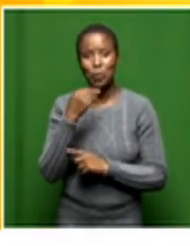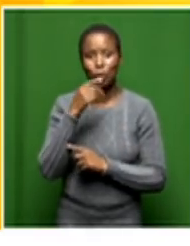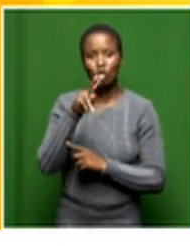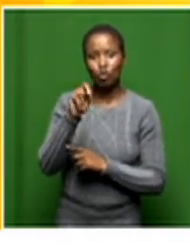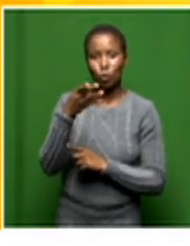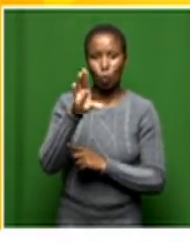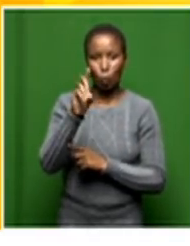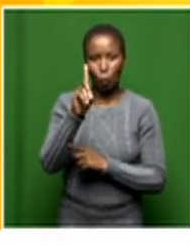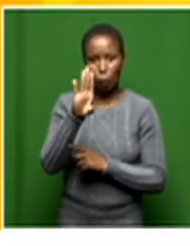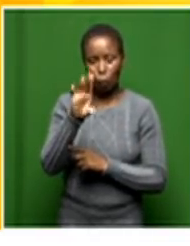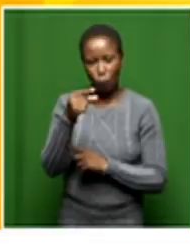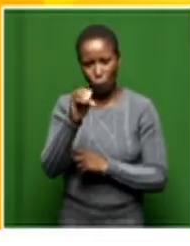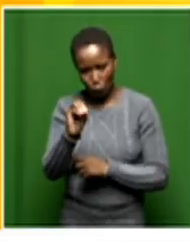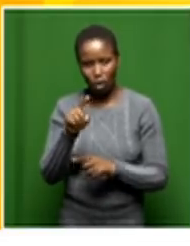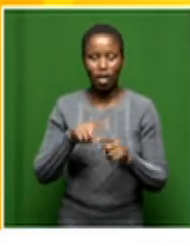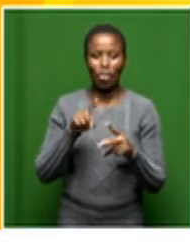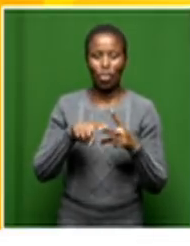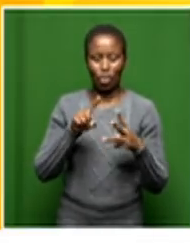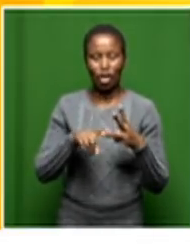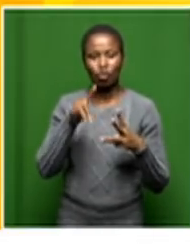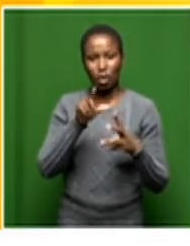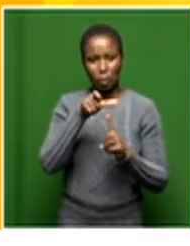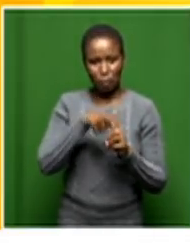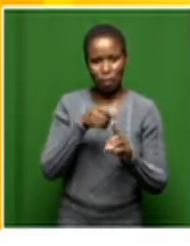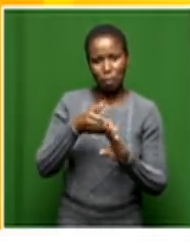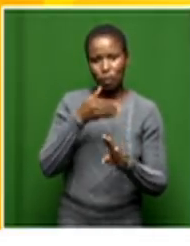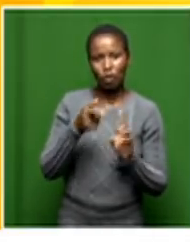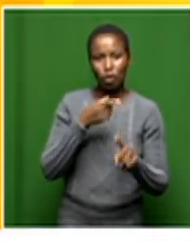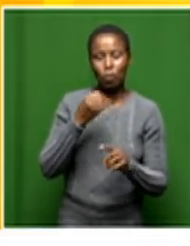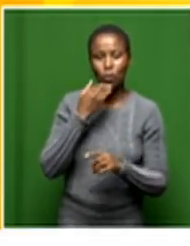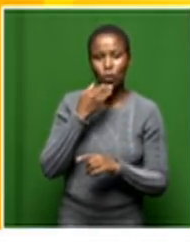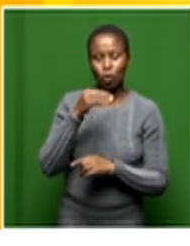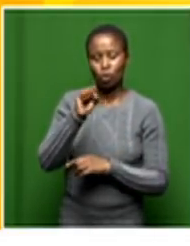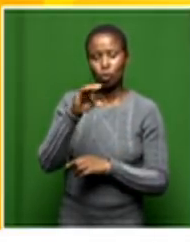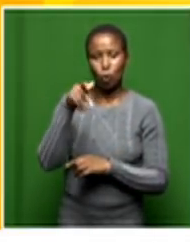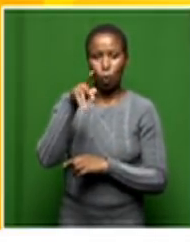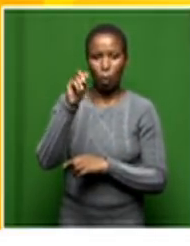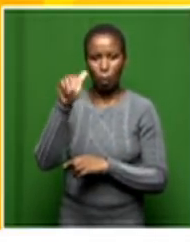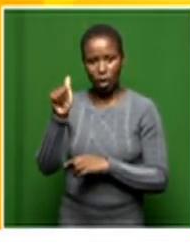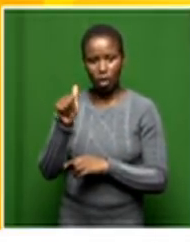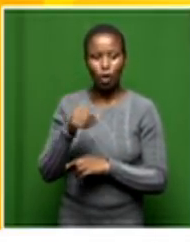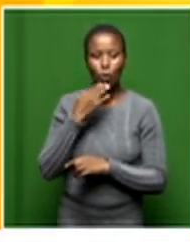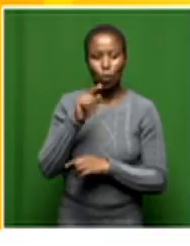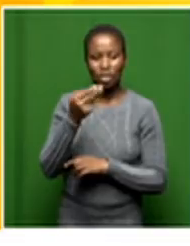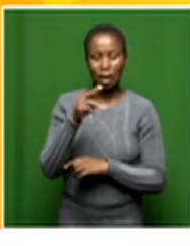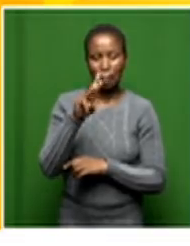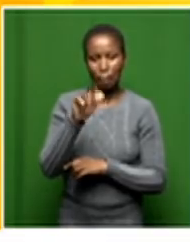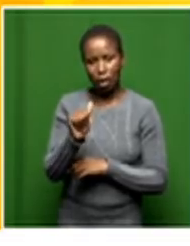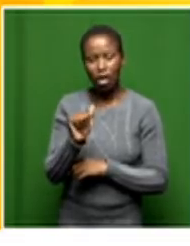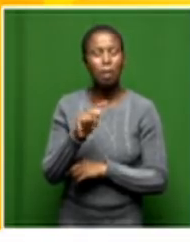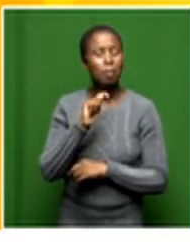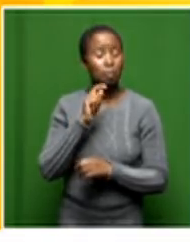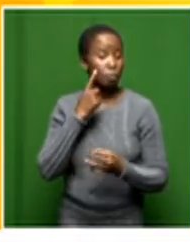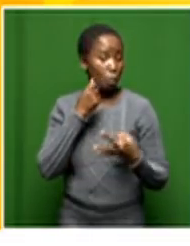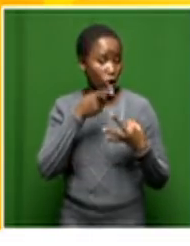as a former chairperson of the Standing Committee on Public Accounts Scopa, Themba Godi. Gentlemen, thanks so much to all of you for joining us. Welcome to